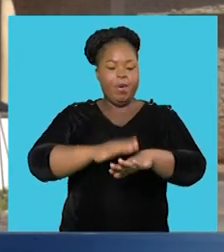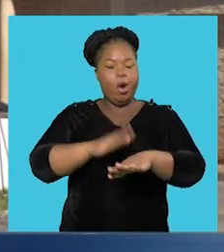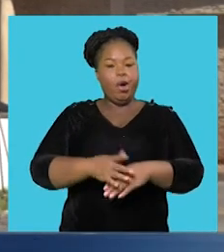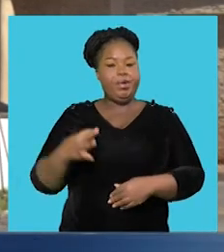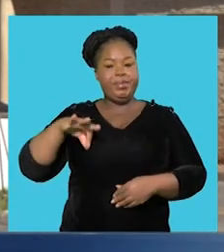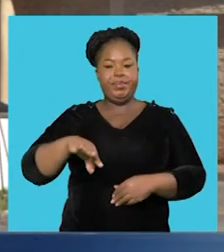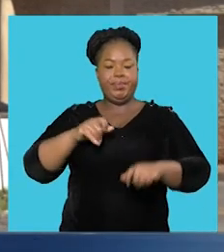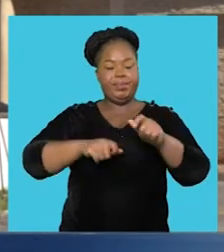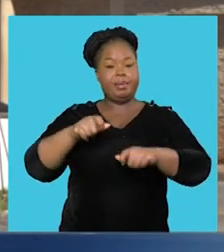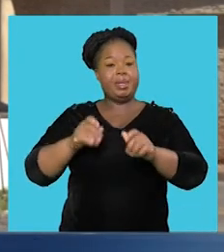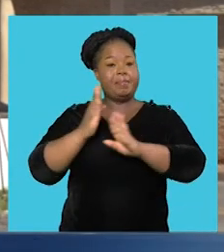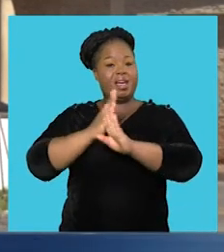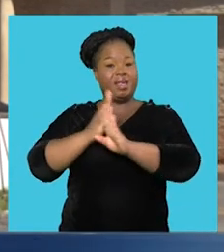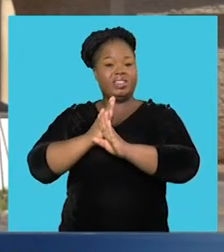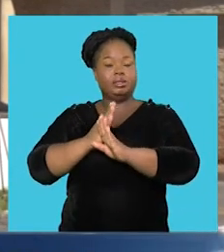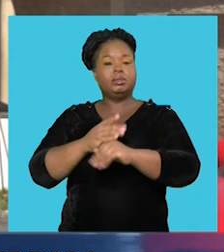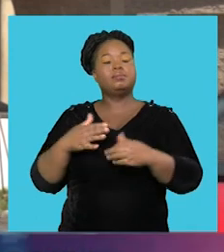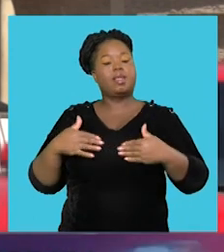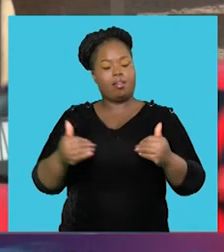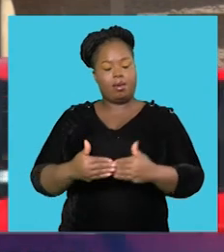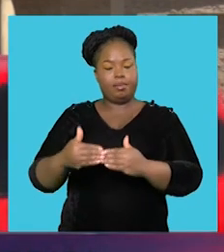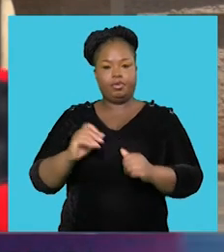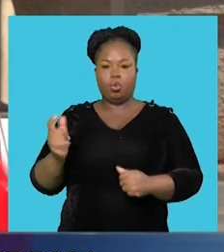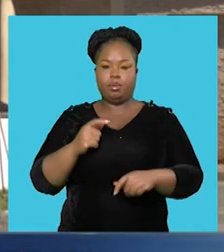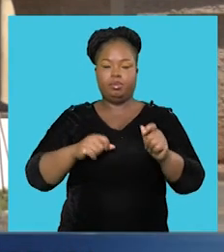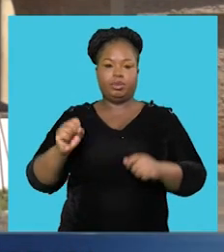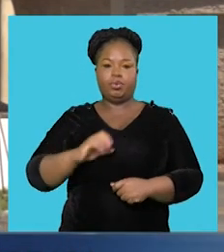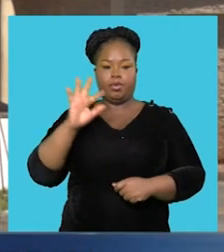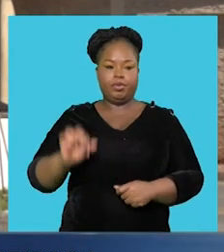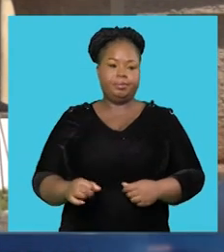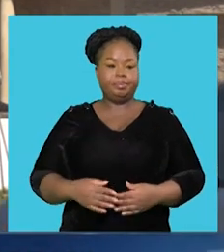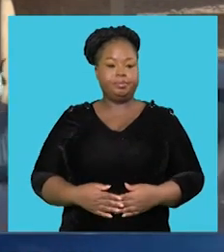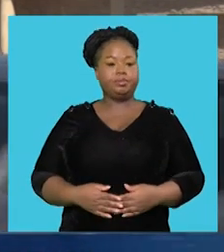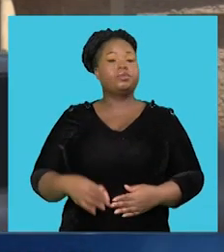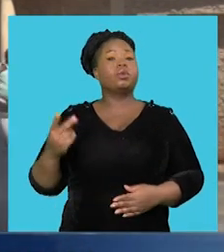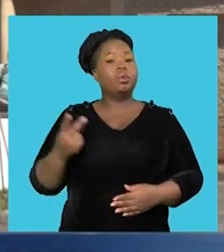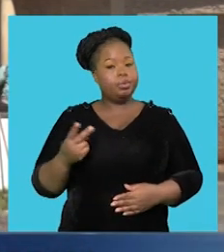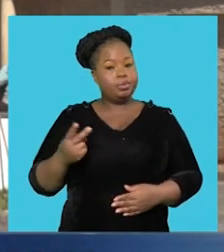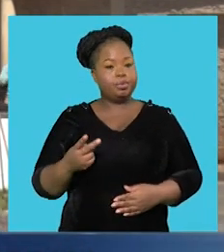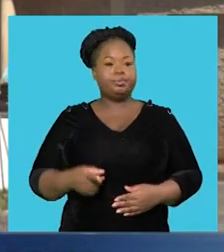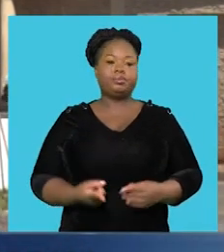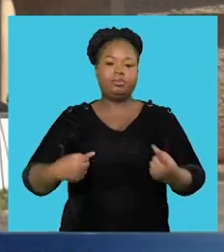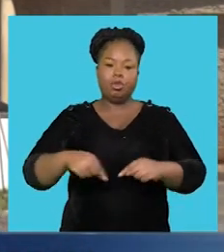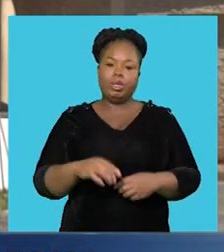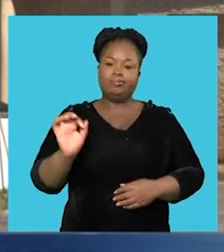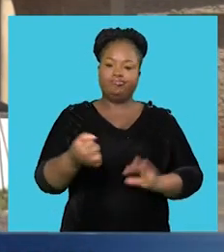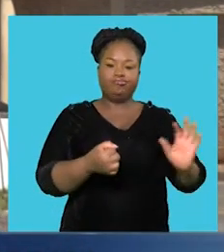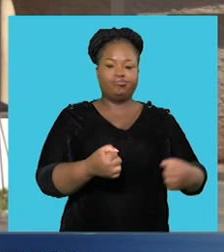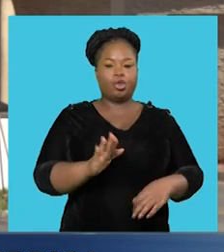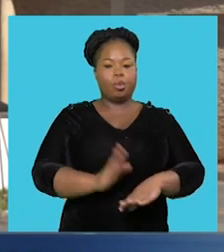and access to private healthcare for all South Africans in our agenda. And would appoint more